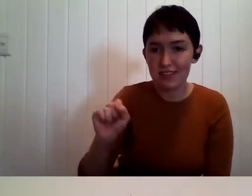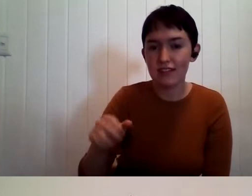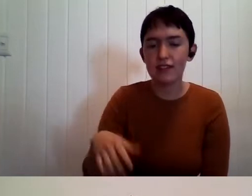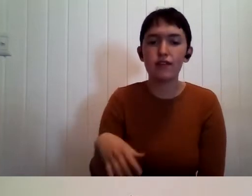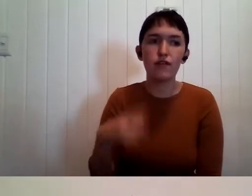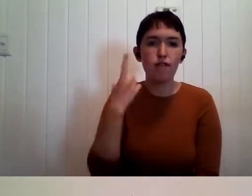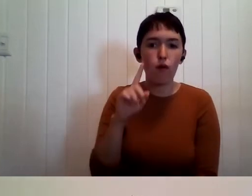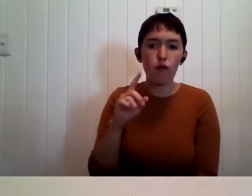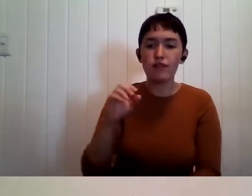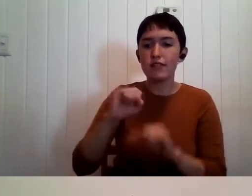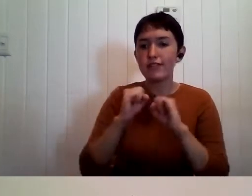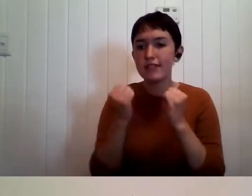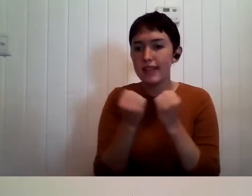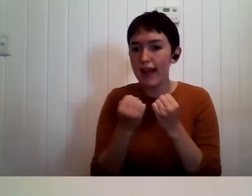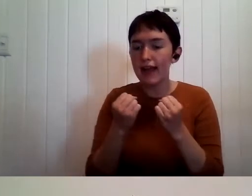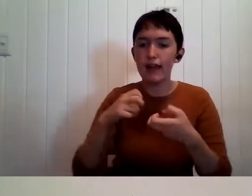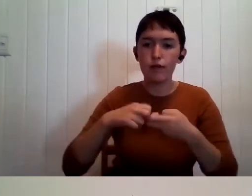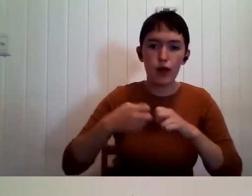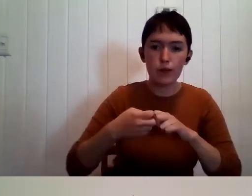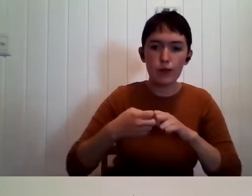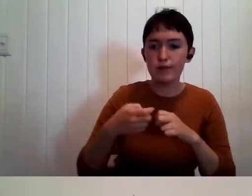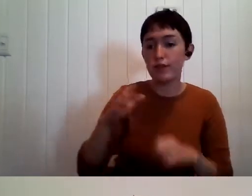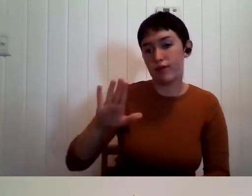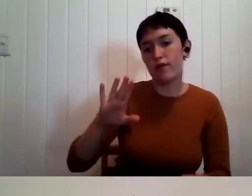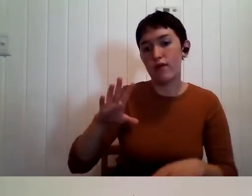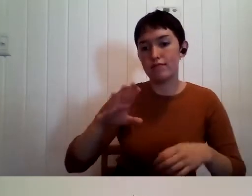that your company kind of helps with?